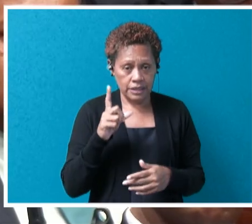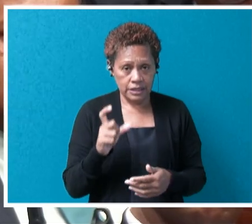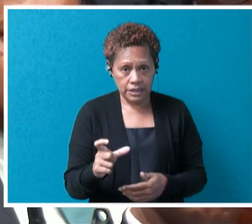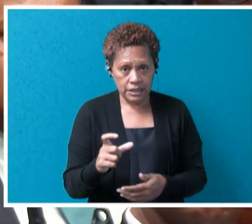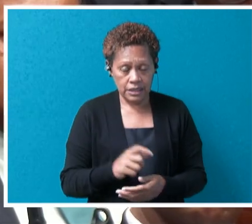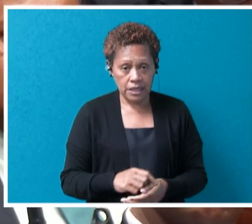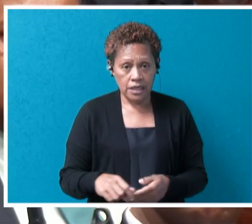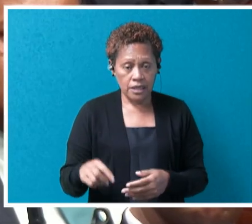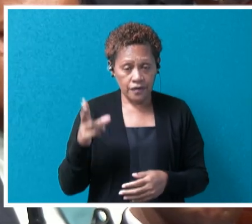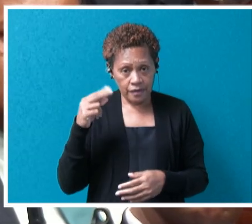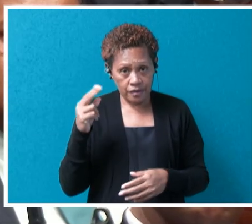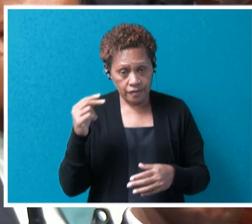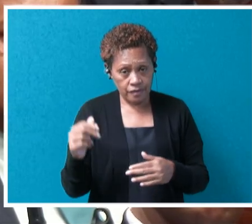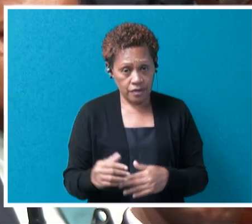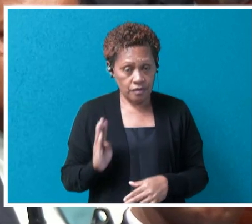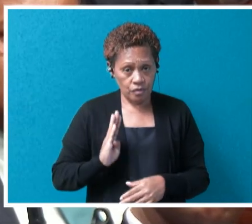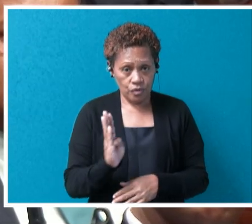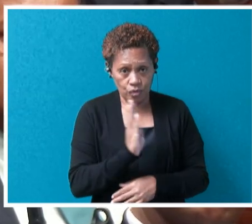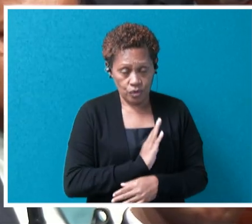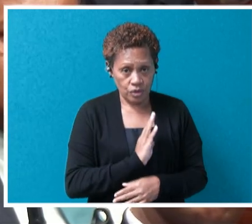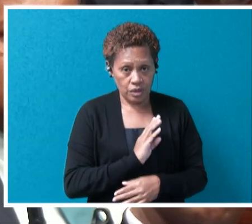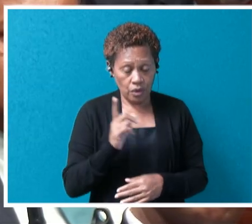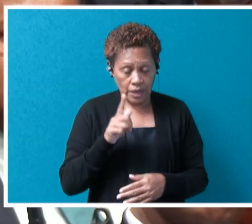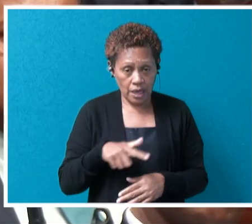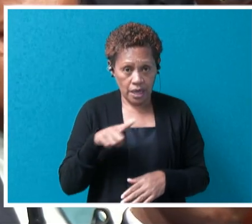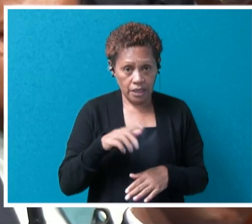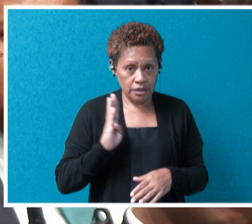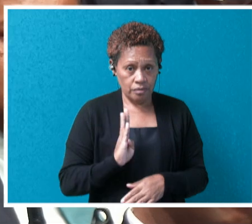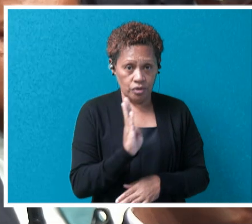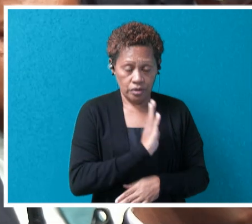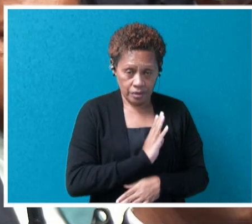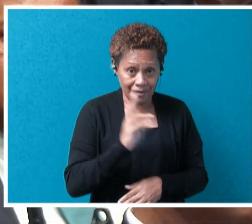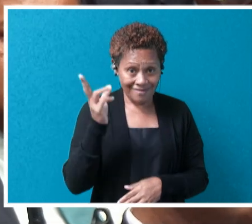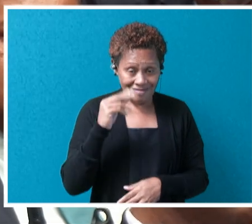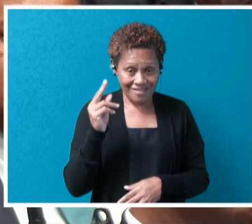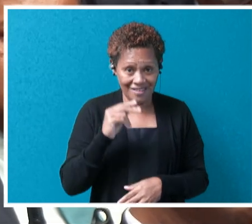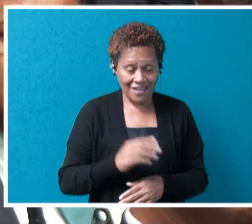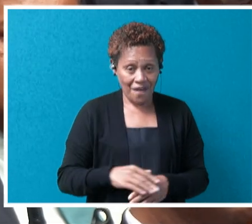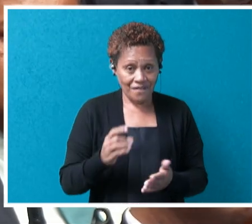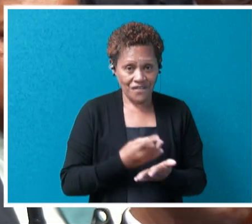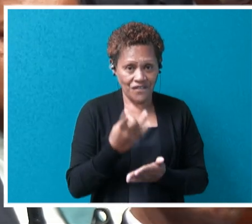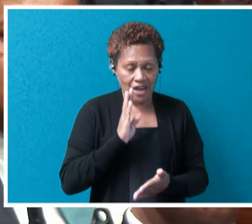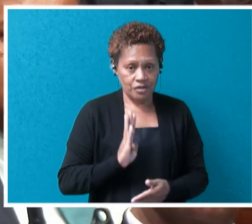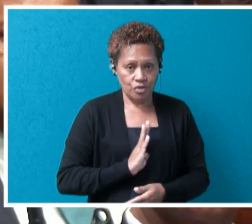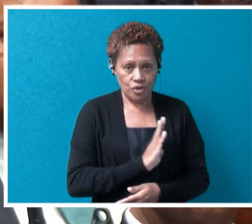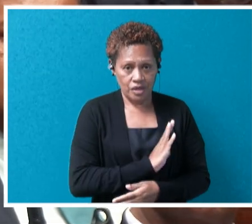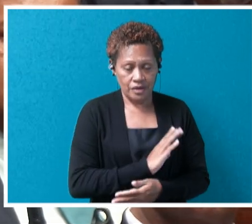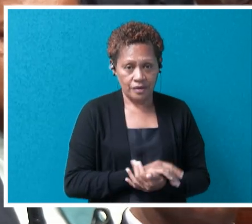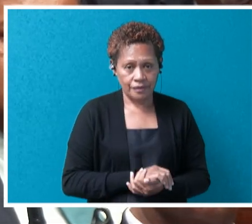Affairs Board, the iTaukei Land Trust Board, and the iTaukei Trust Funds Board. Mr. Speaker,